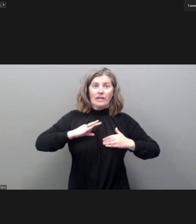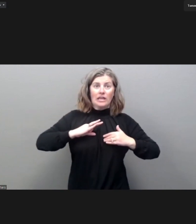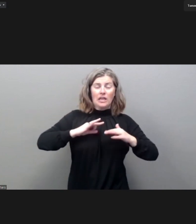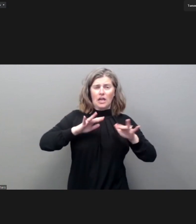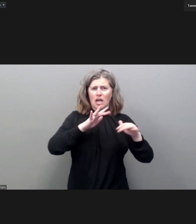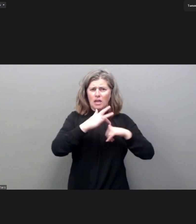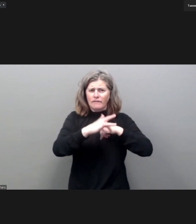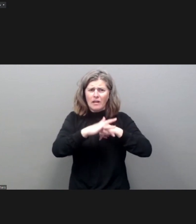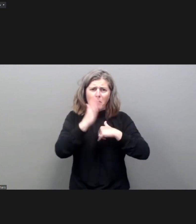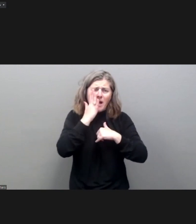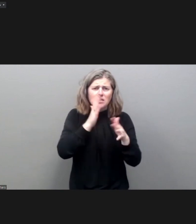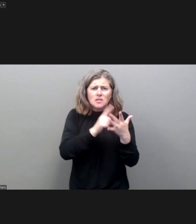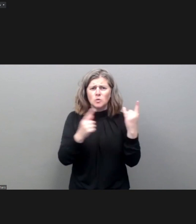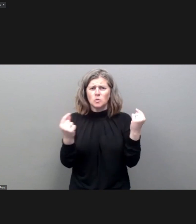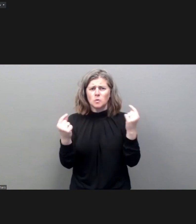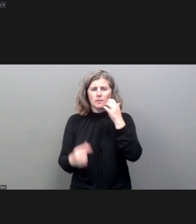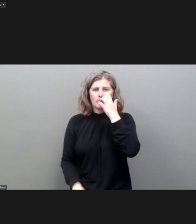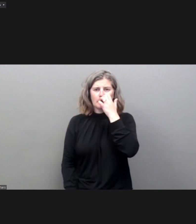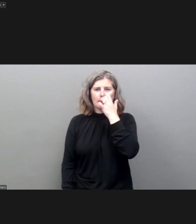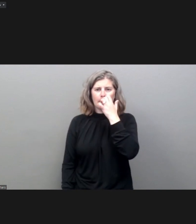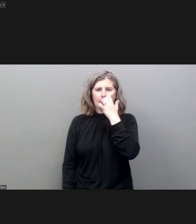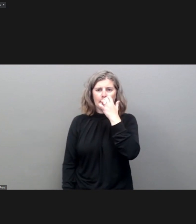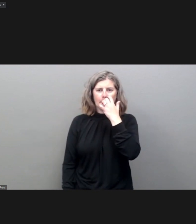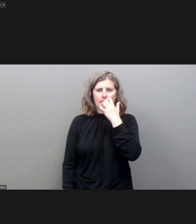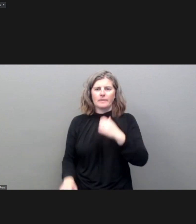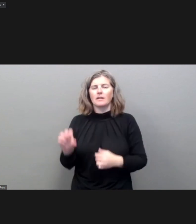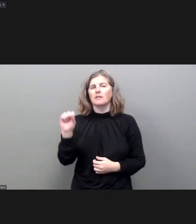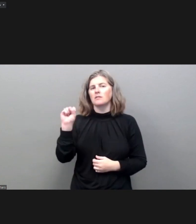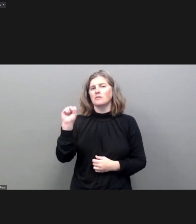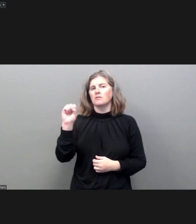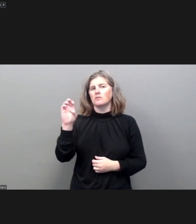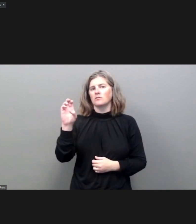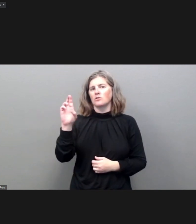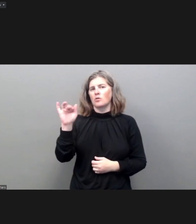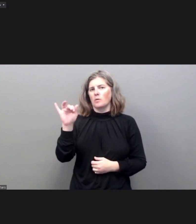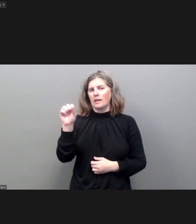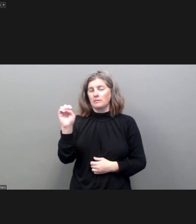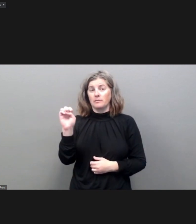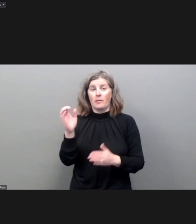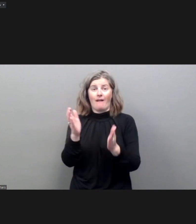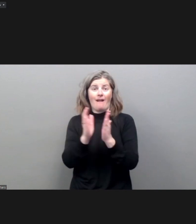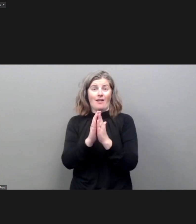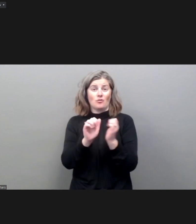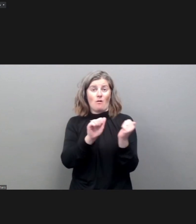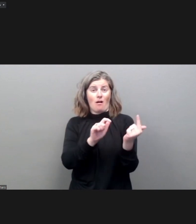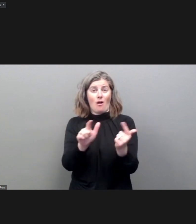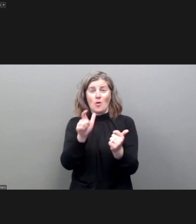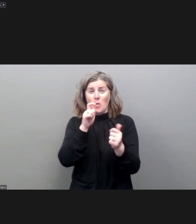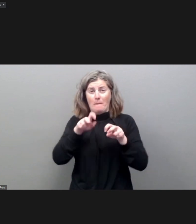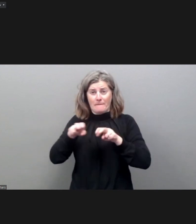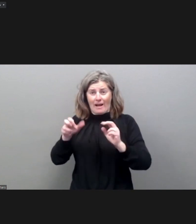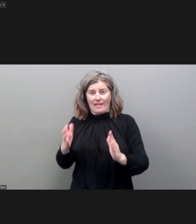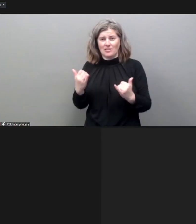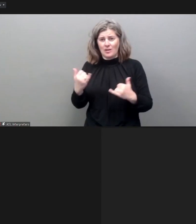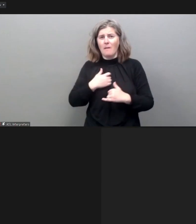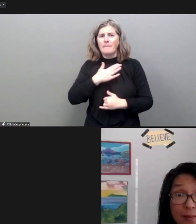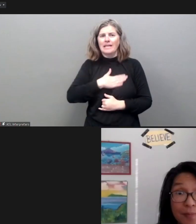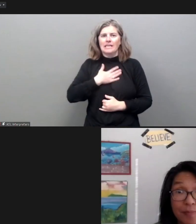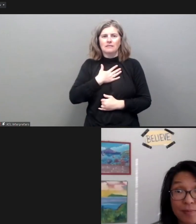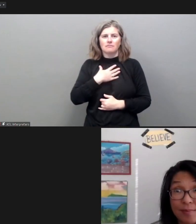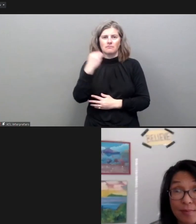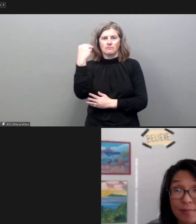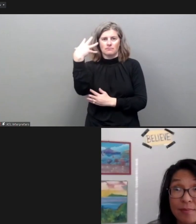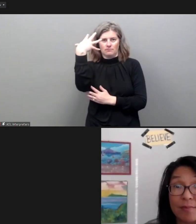availability? I'm going to ask everybody who's a panelist today to turn their camera